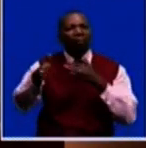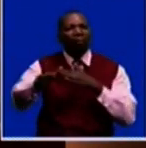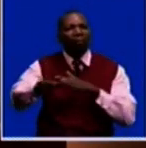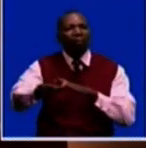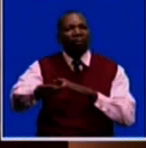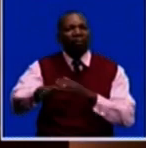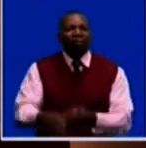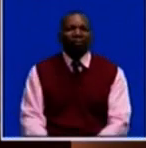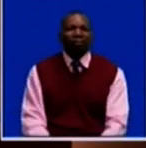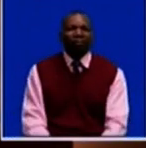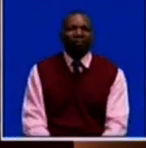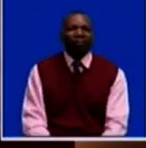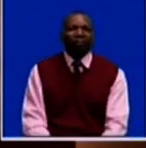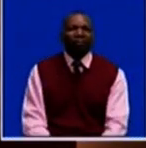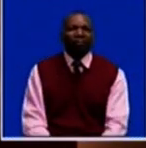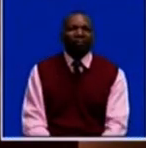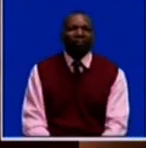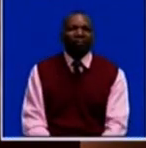Texas.